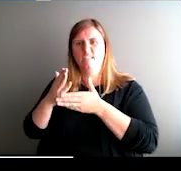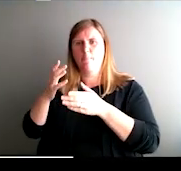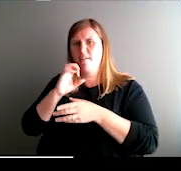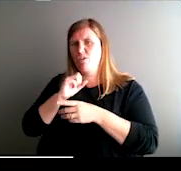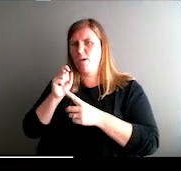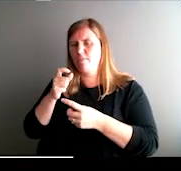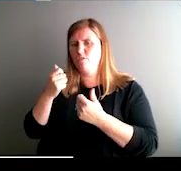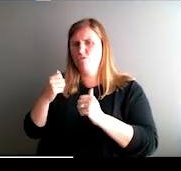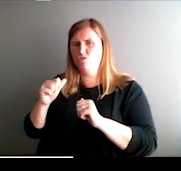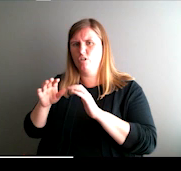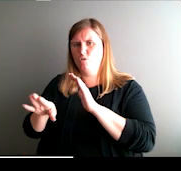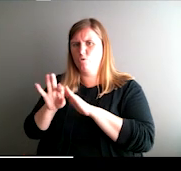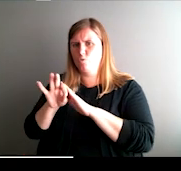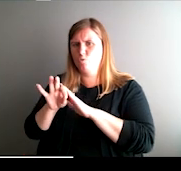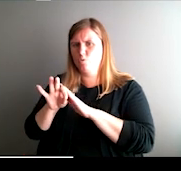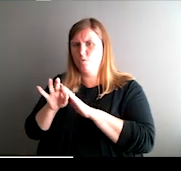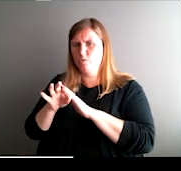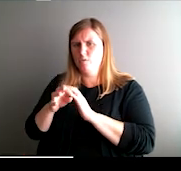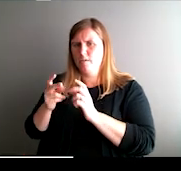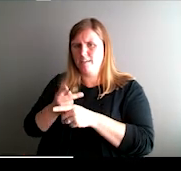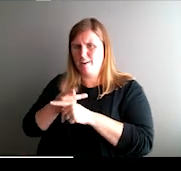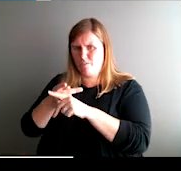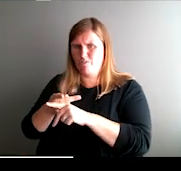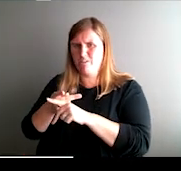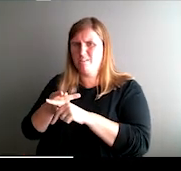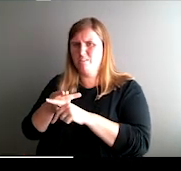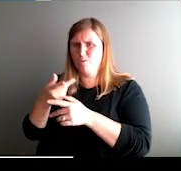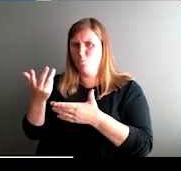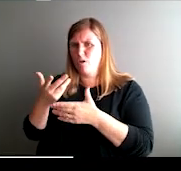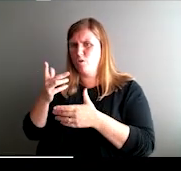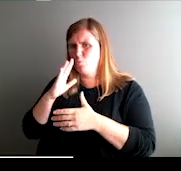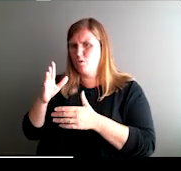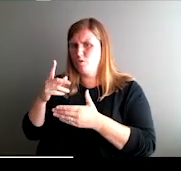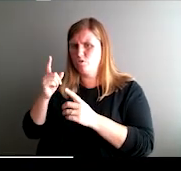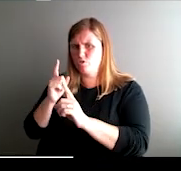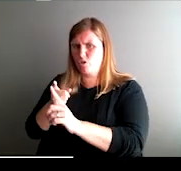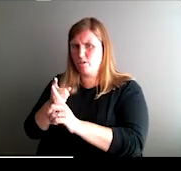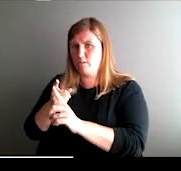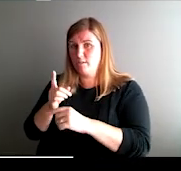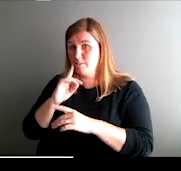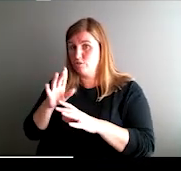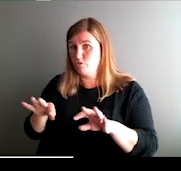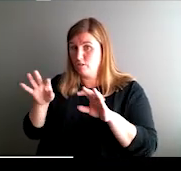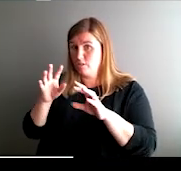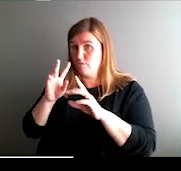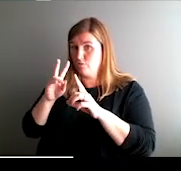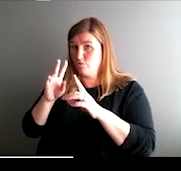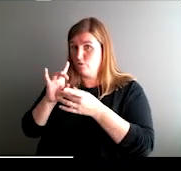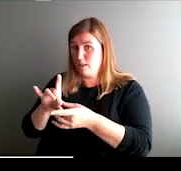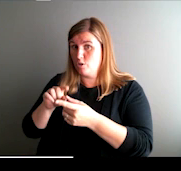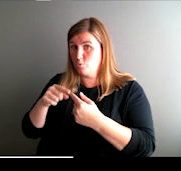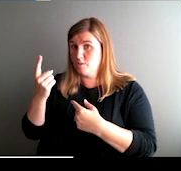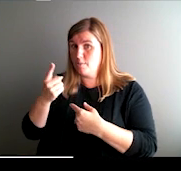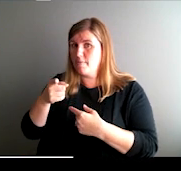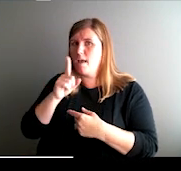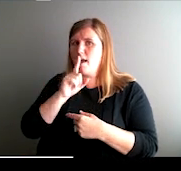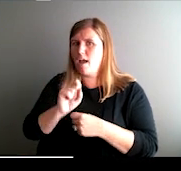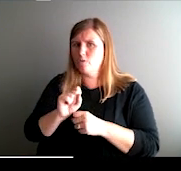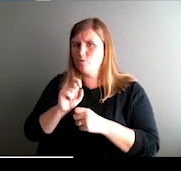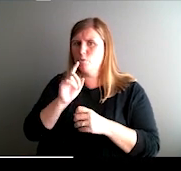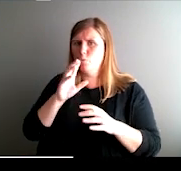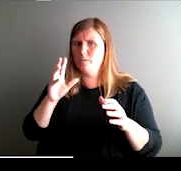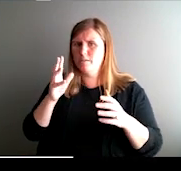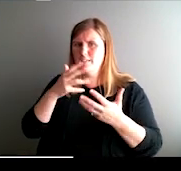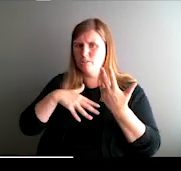choosing very carefully what you're going to target. Is it related to something that they will actually interact